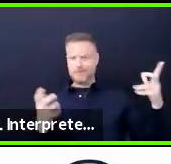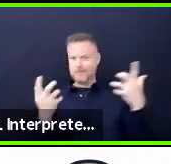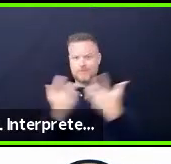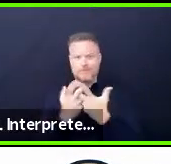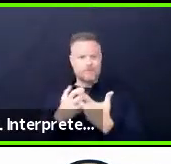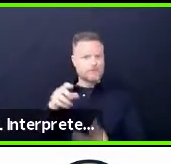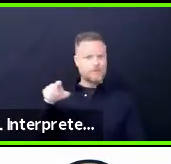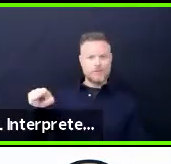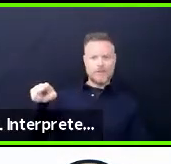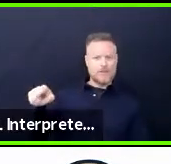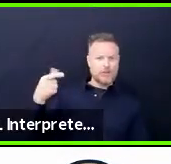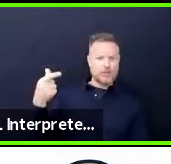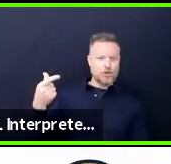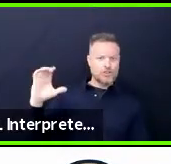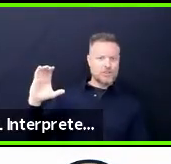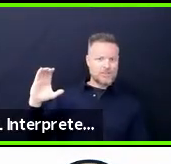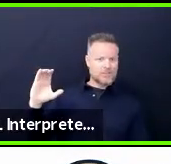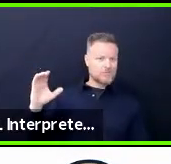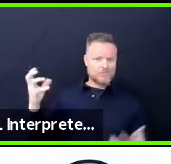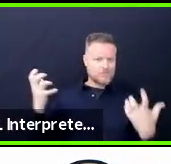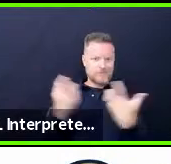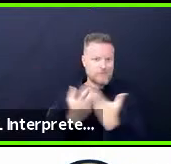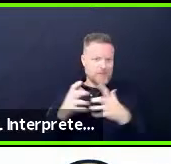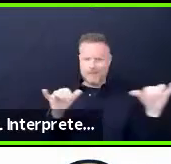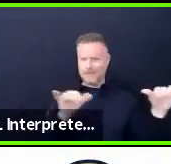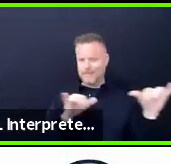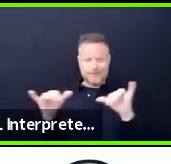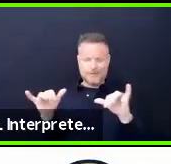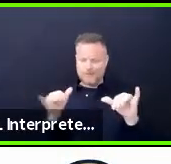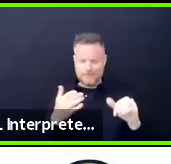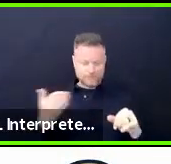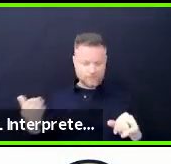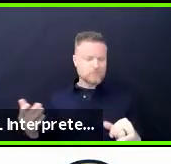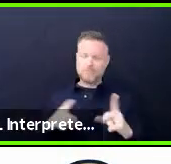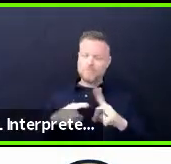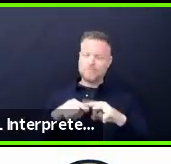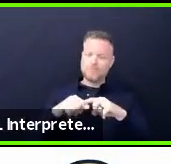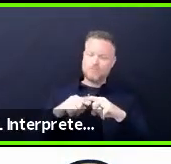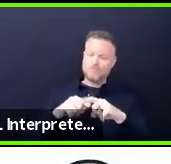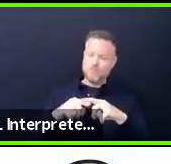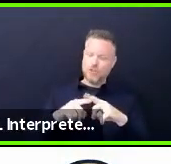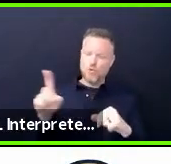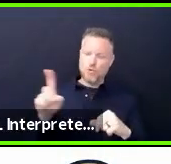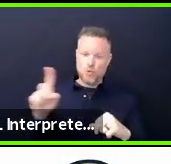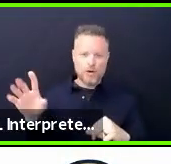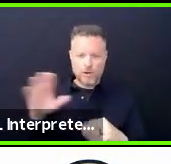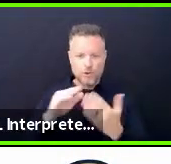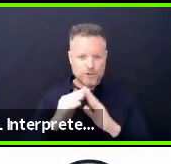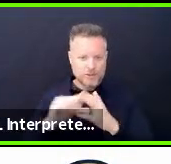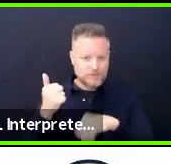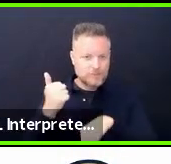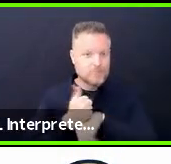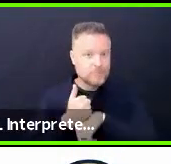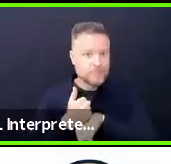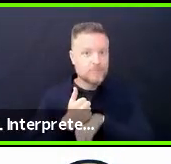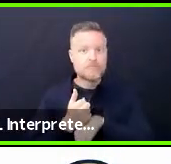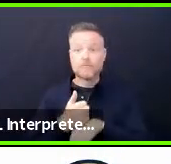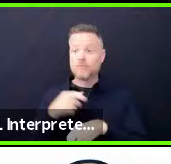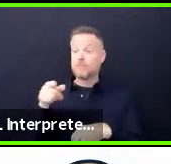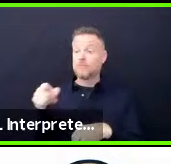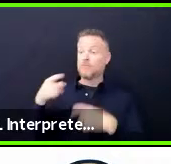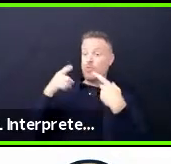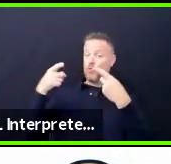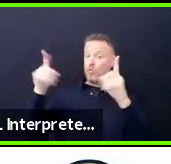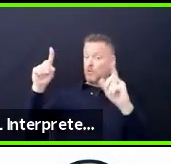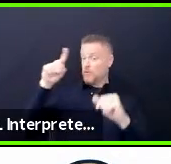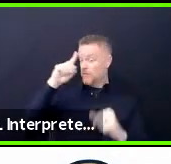model in Garden City. And so it just depends on where you are. What was working for us